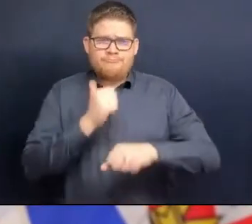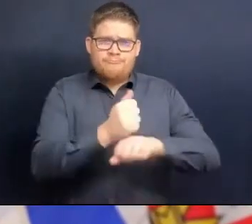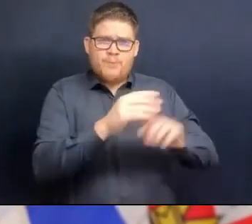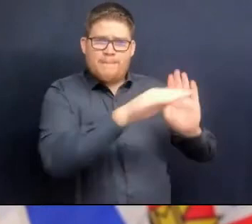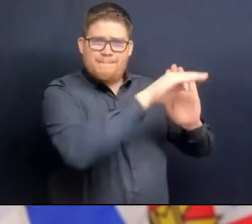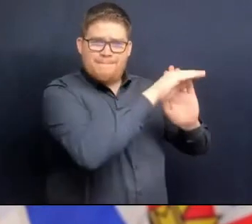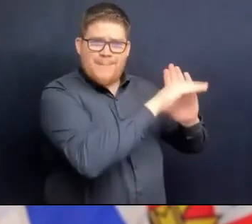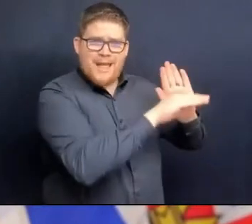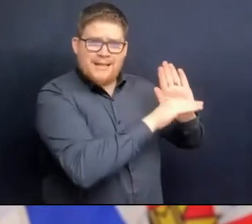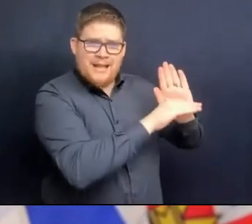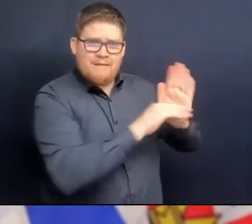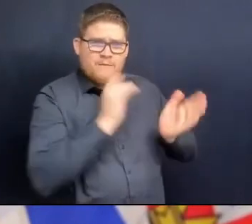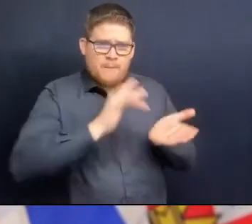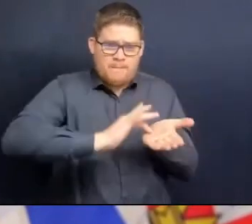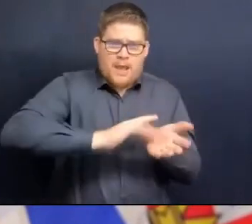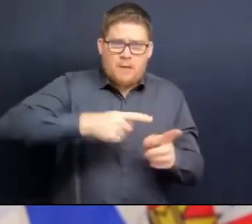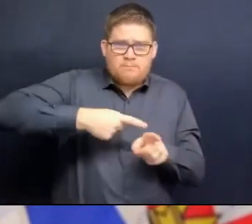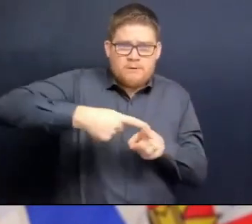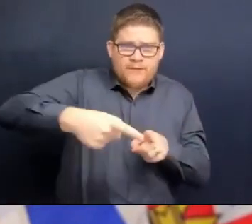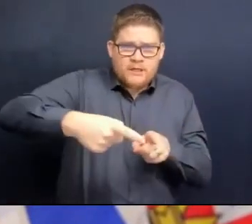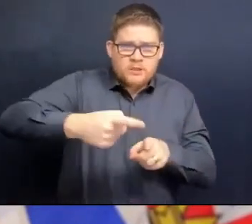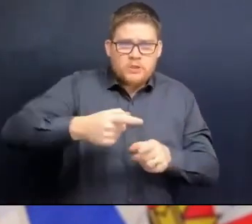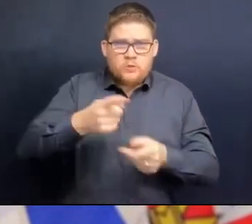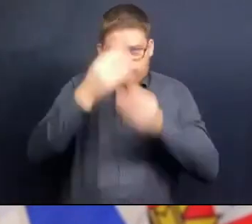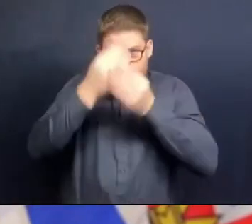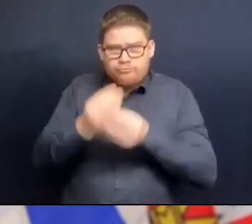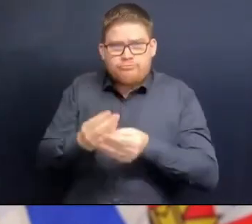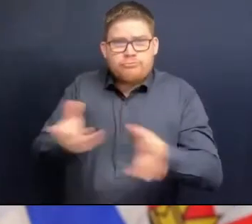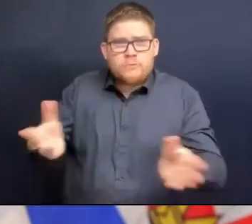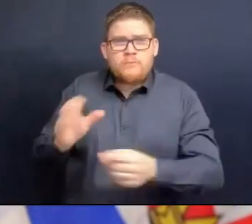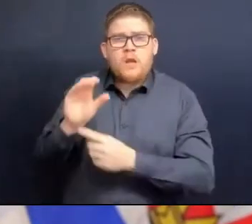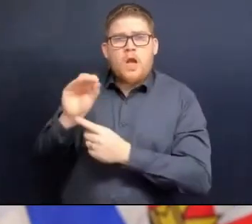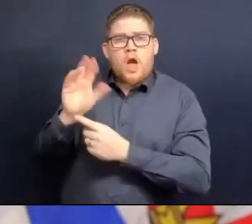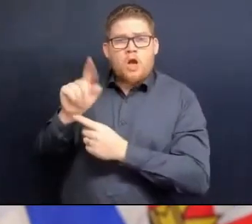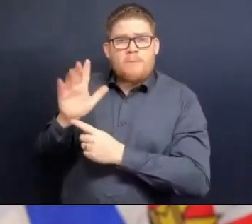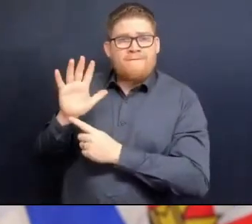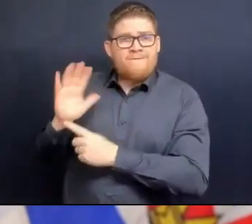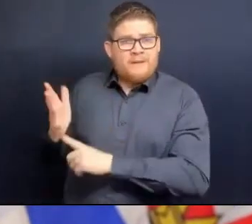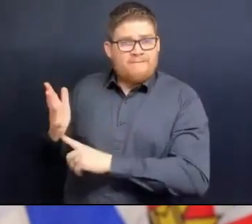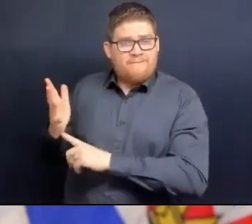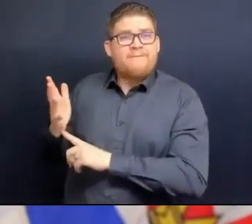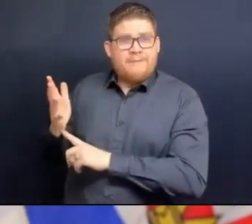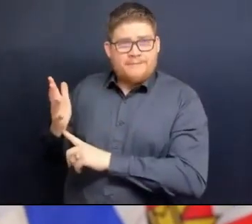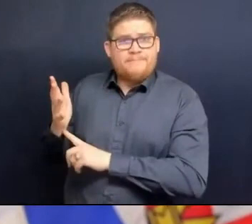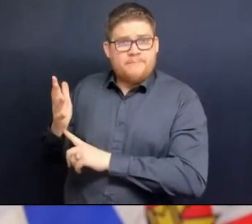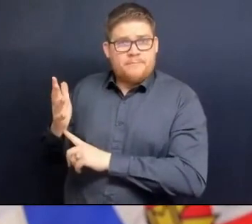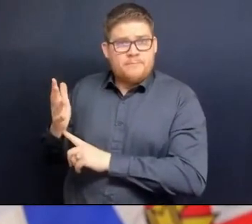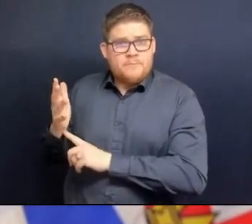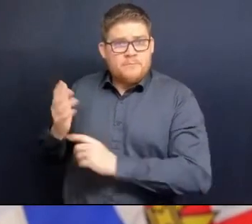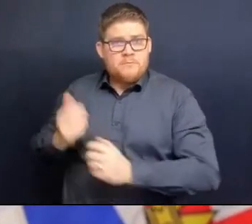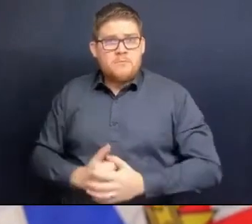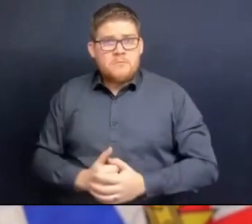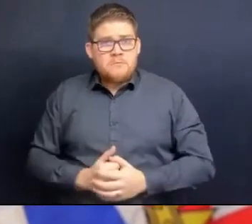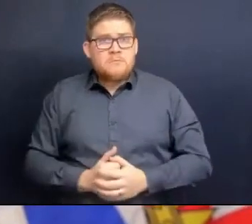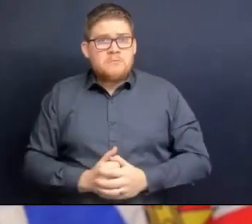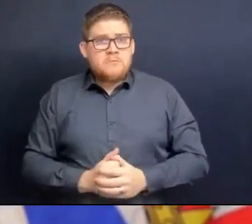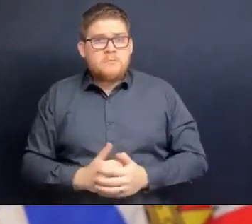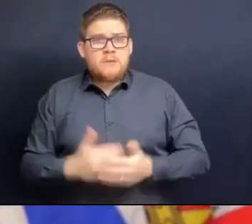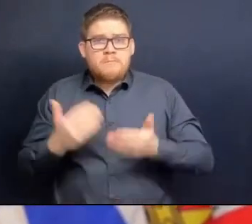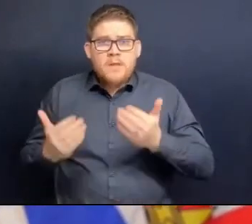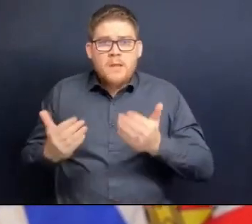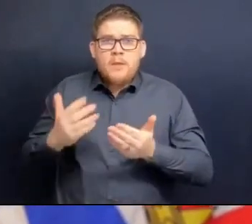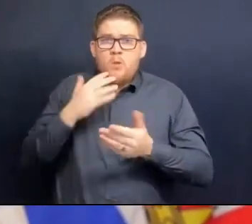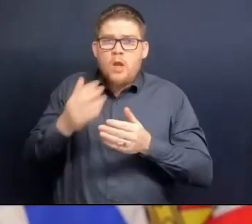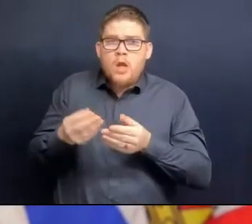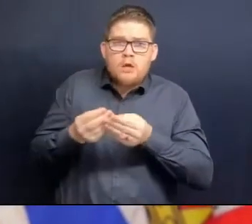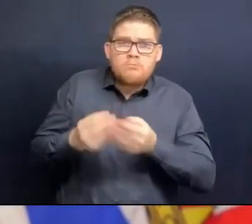first announced that these were coming last October 5th, you indicated they could be out within